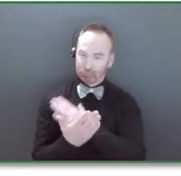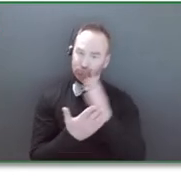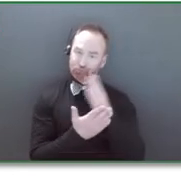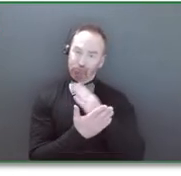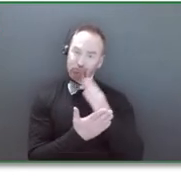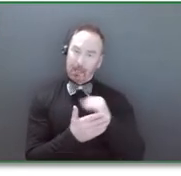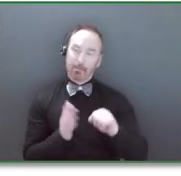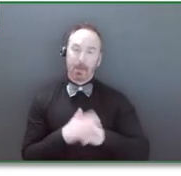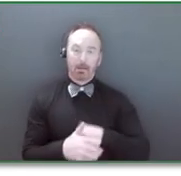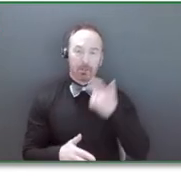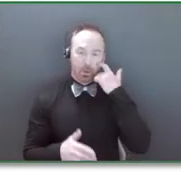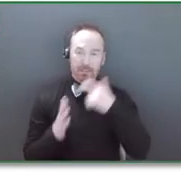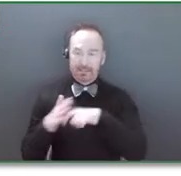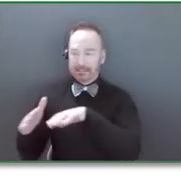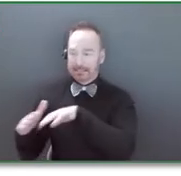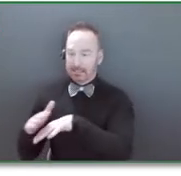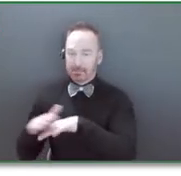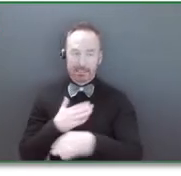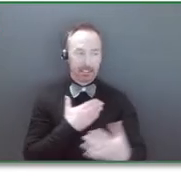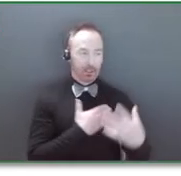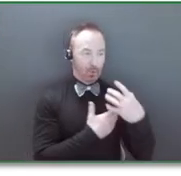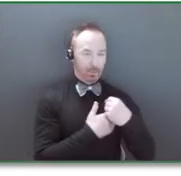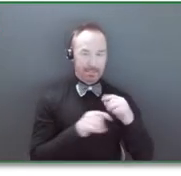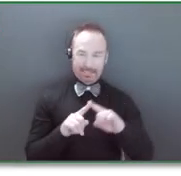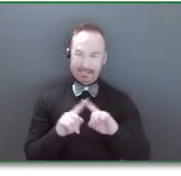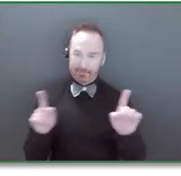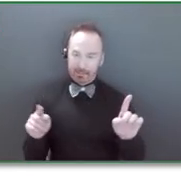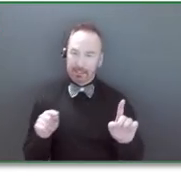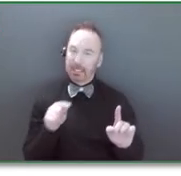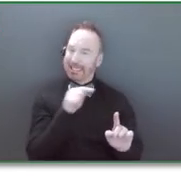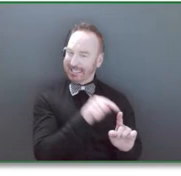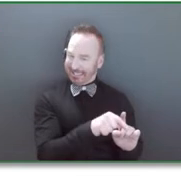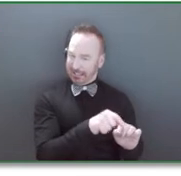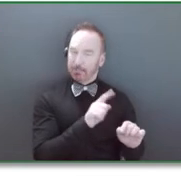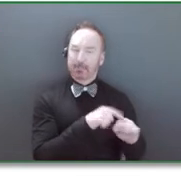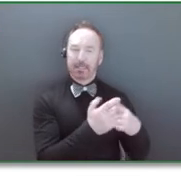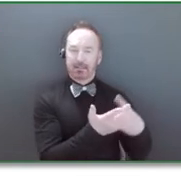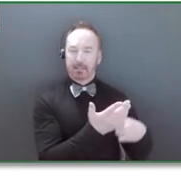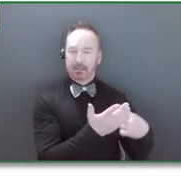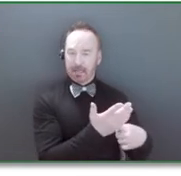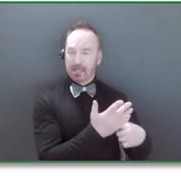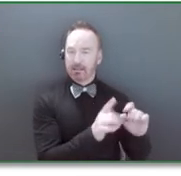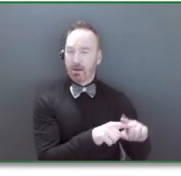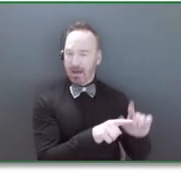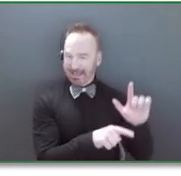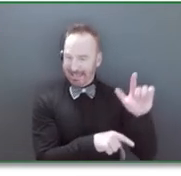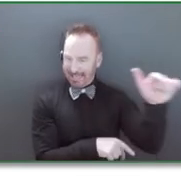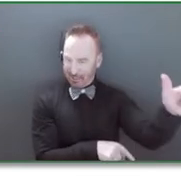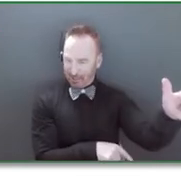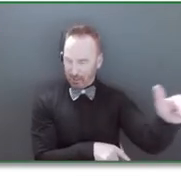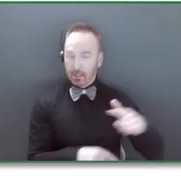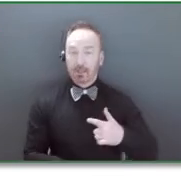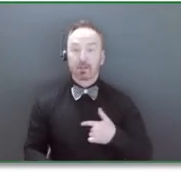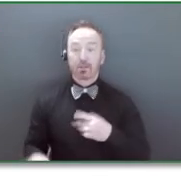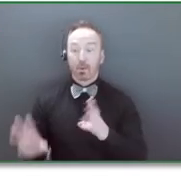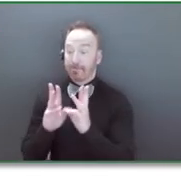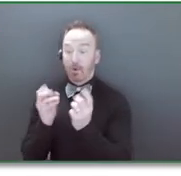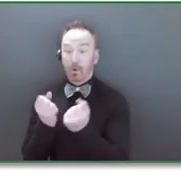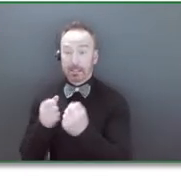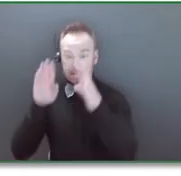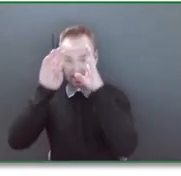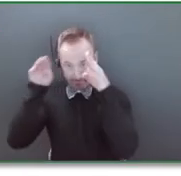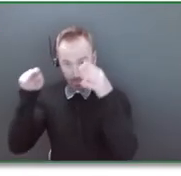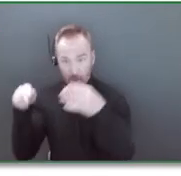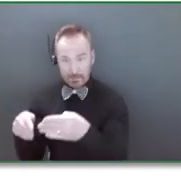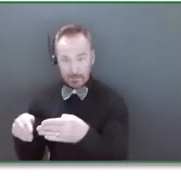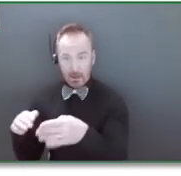inclusion, but acknowledged that the latter would need to be addressed later on. So the focus of the workshops was purely on accessibility, not on